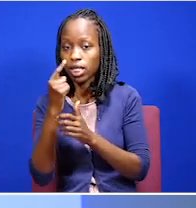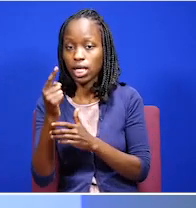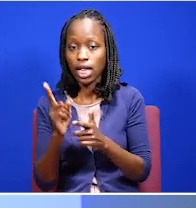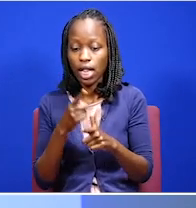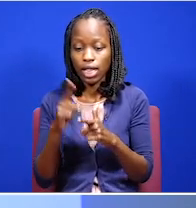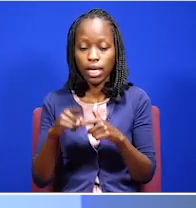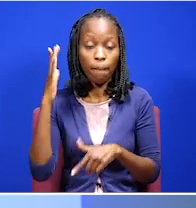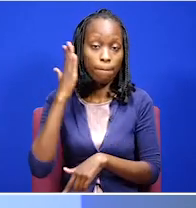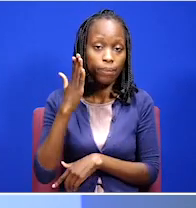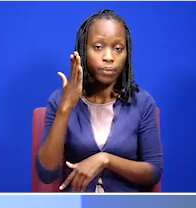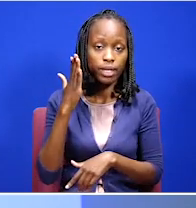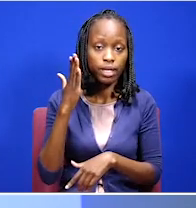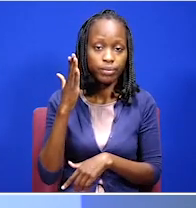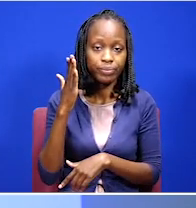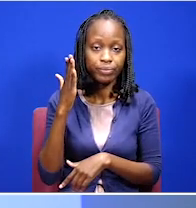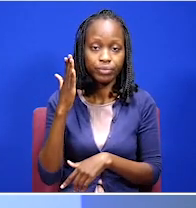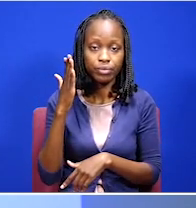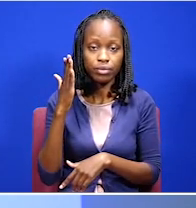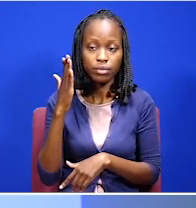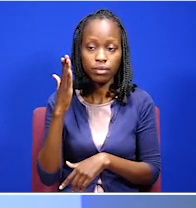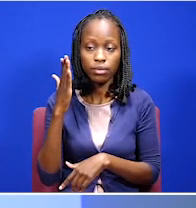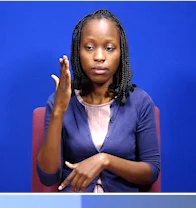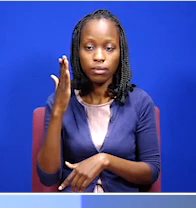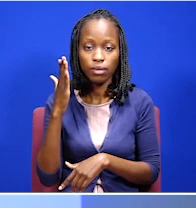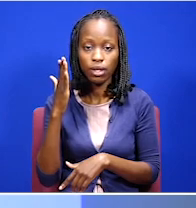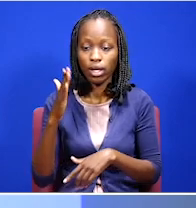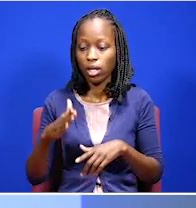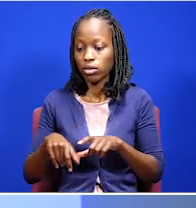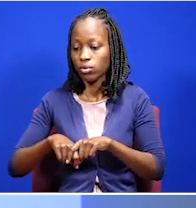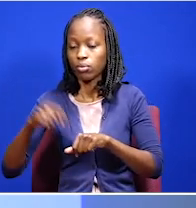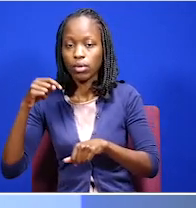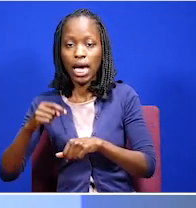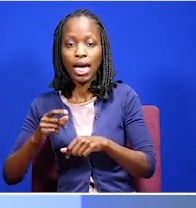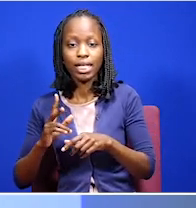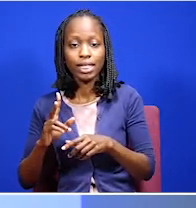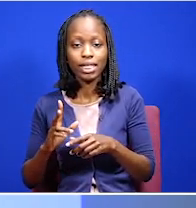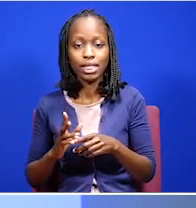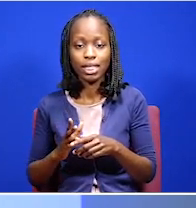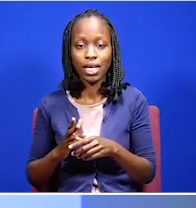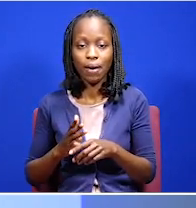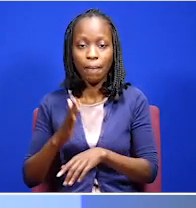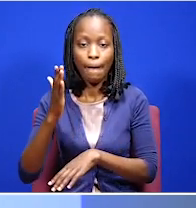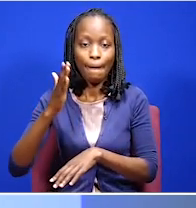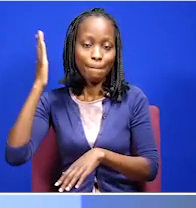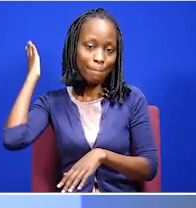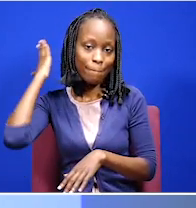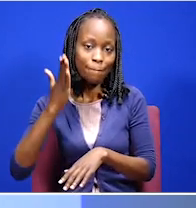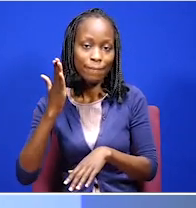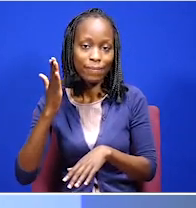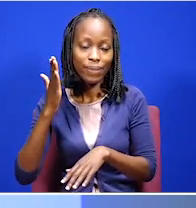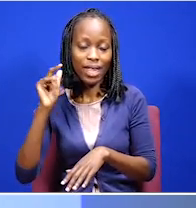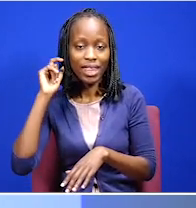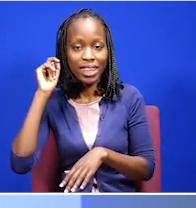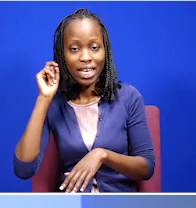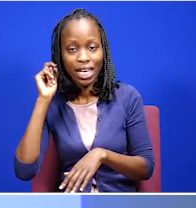18 and verse 10. It says this, then Simon Peter, having a sword, drew it and struck